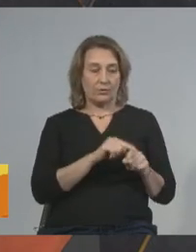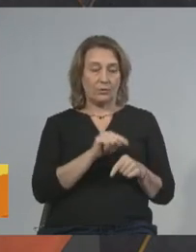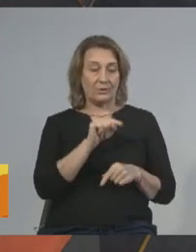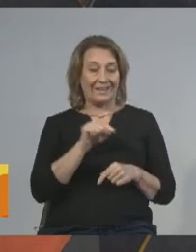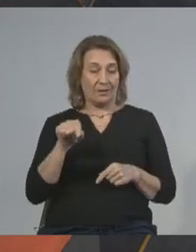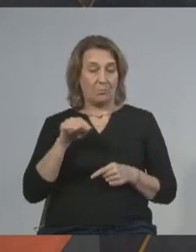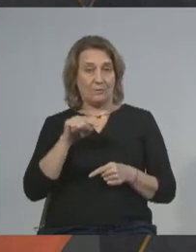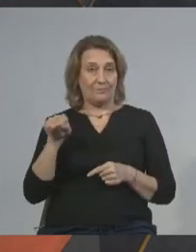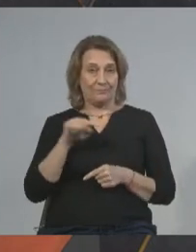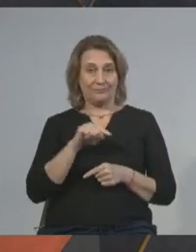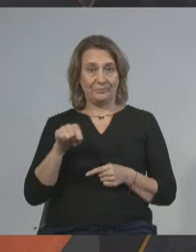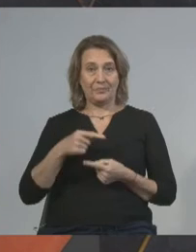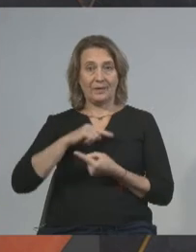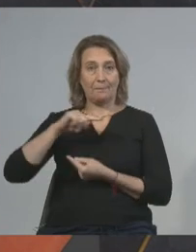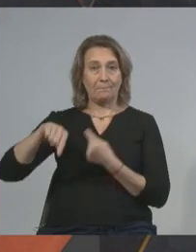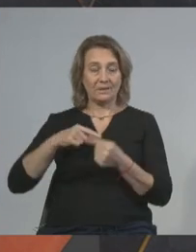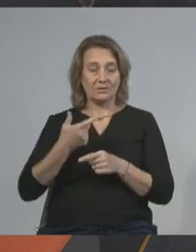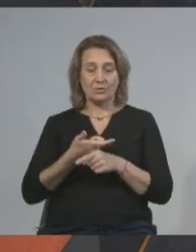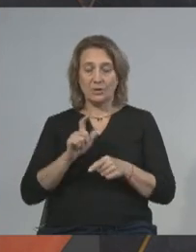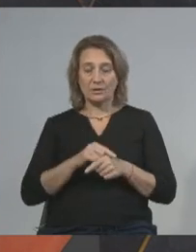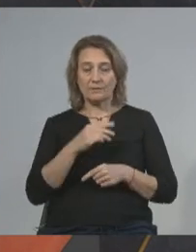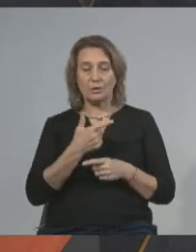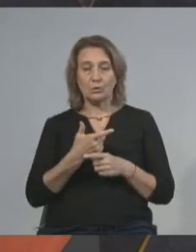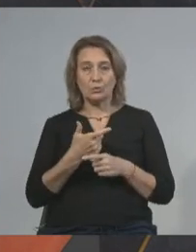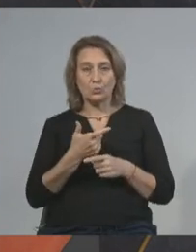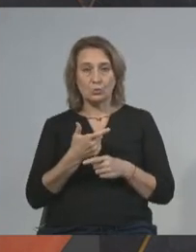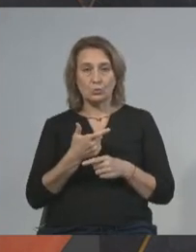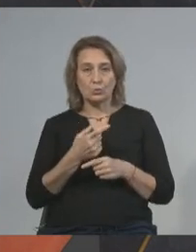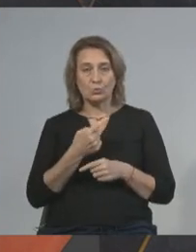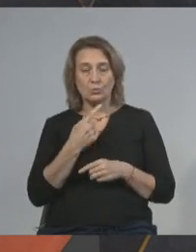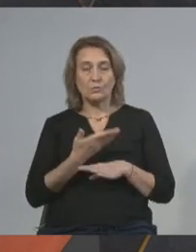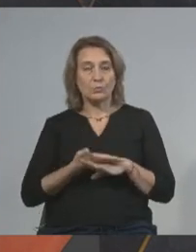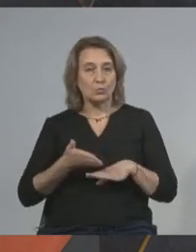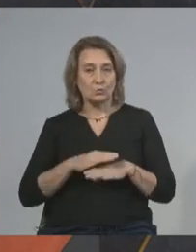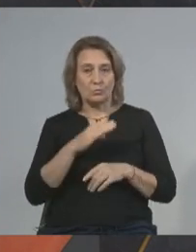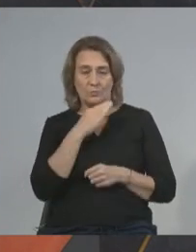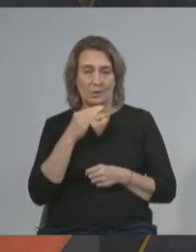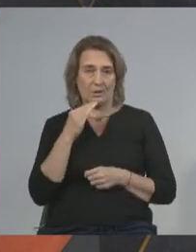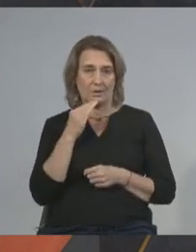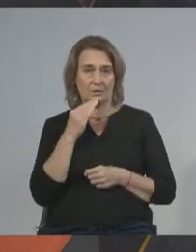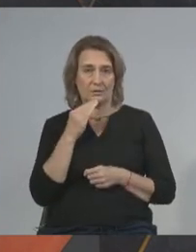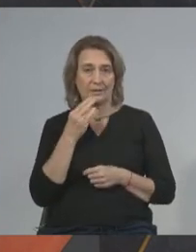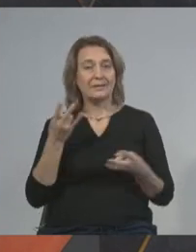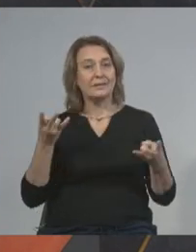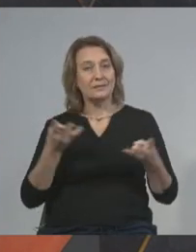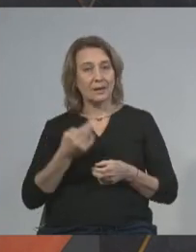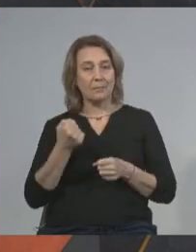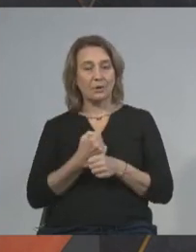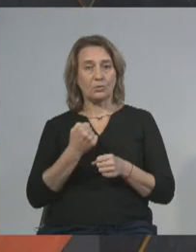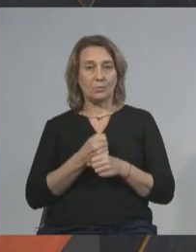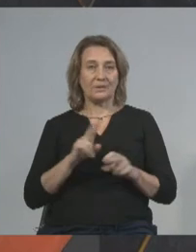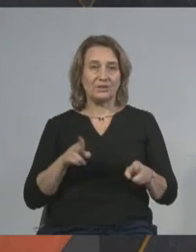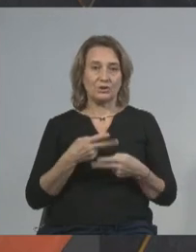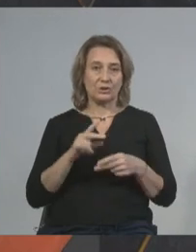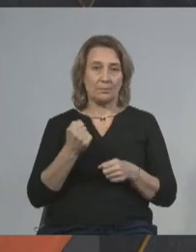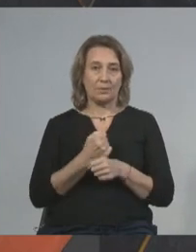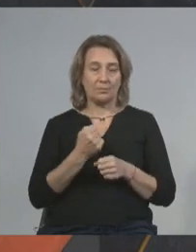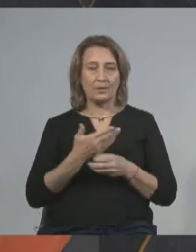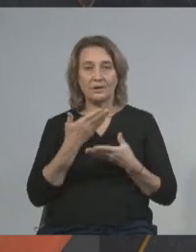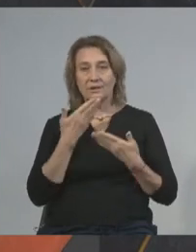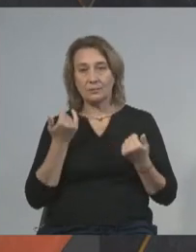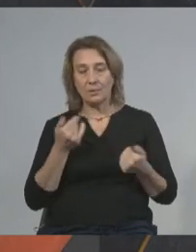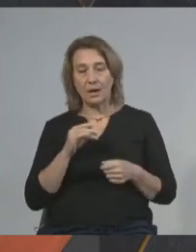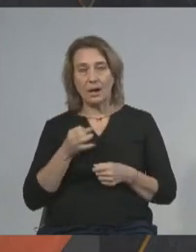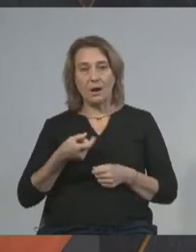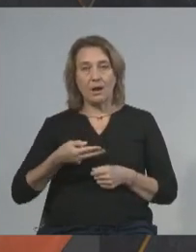any added value to this event business this actually happens quite often there is